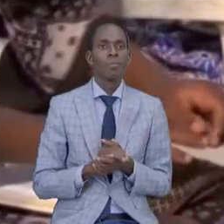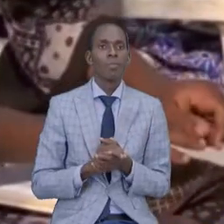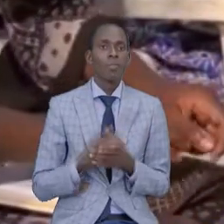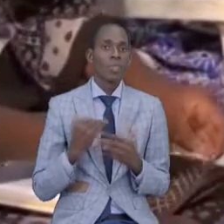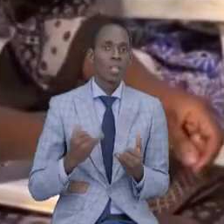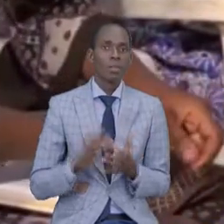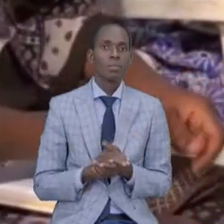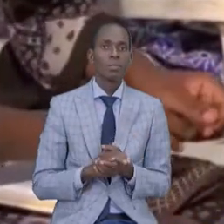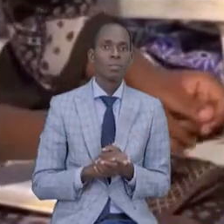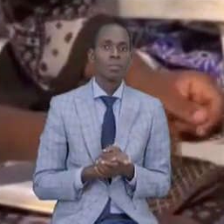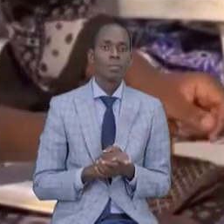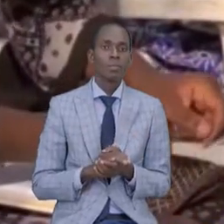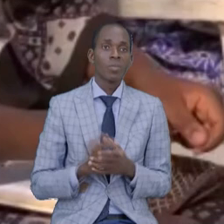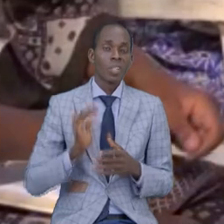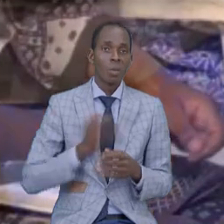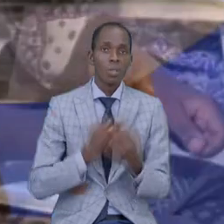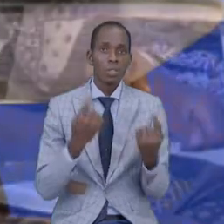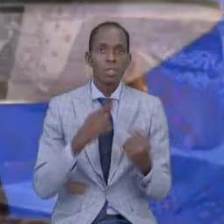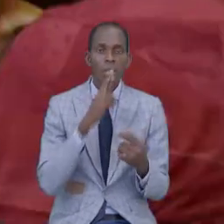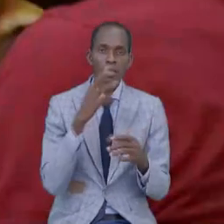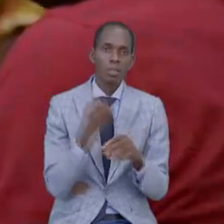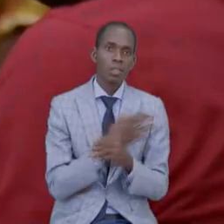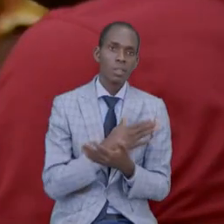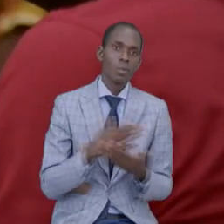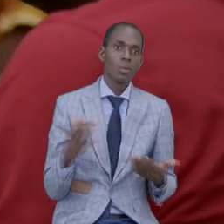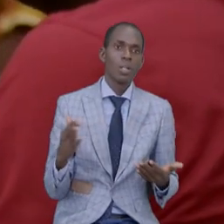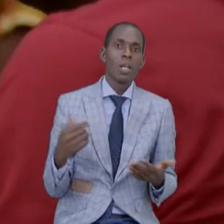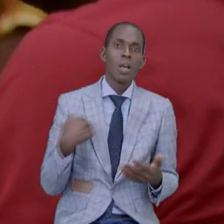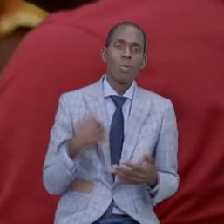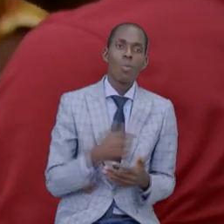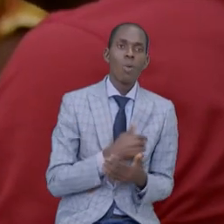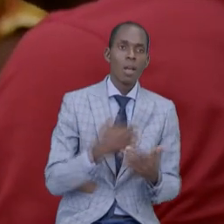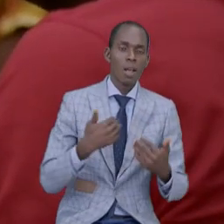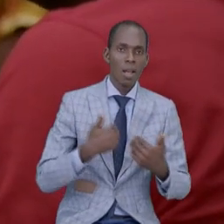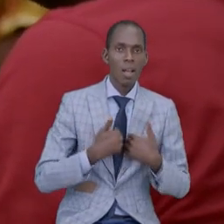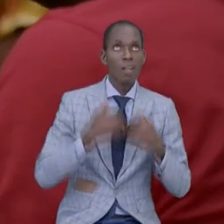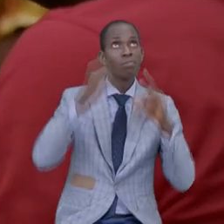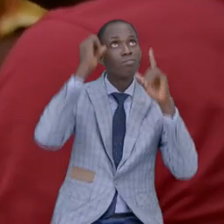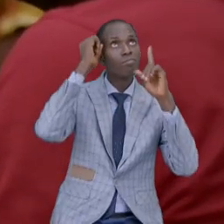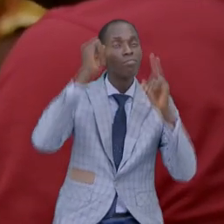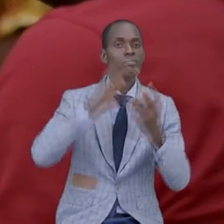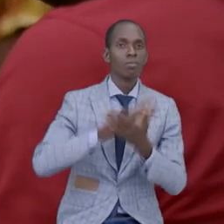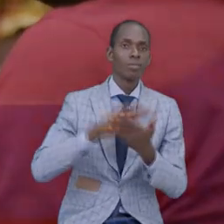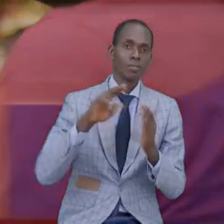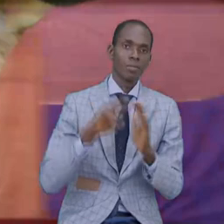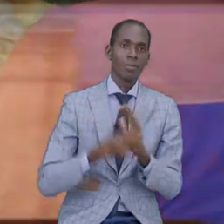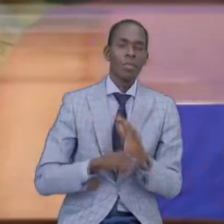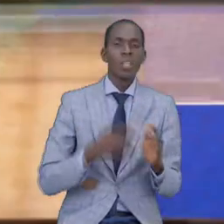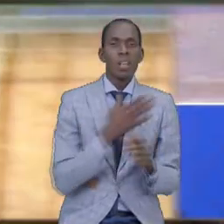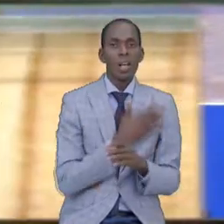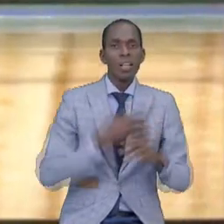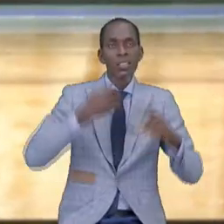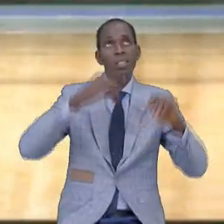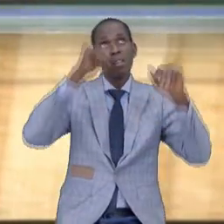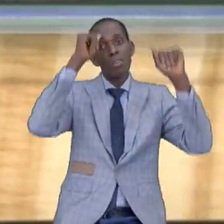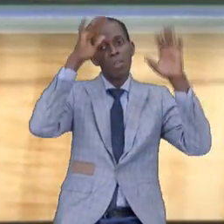Now our sins are taken away, and we have his righteousness. And the Father in heaven